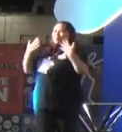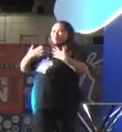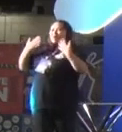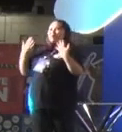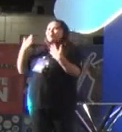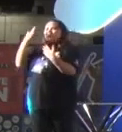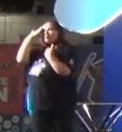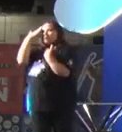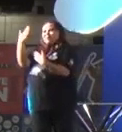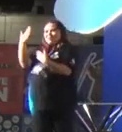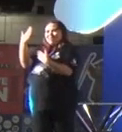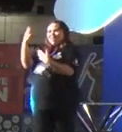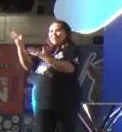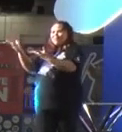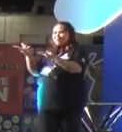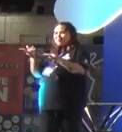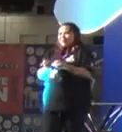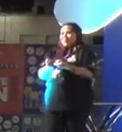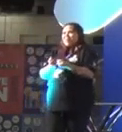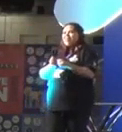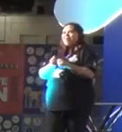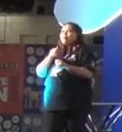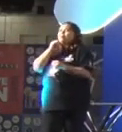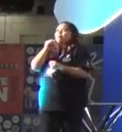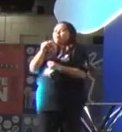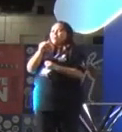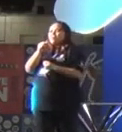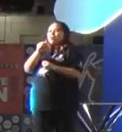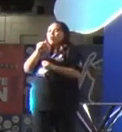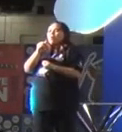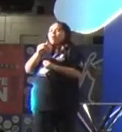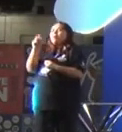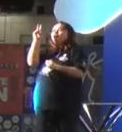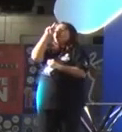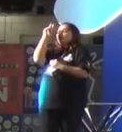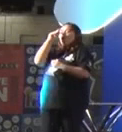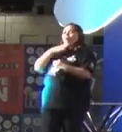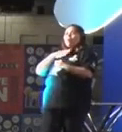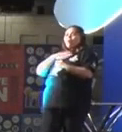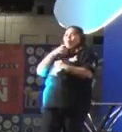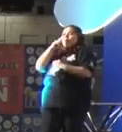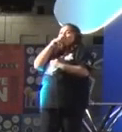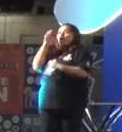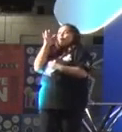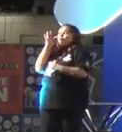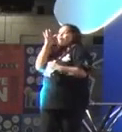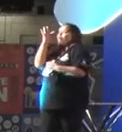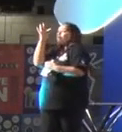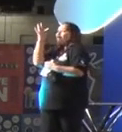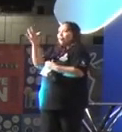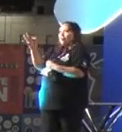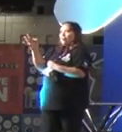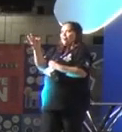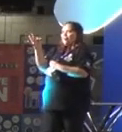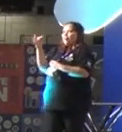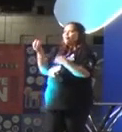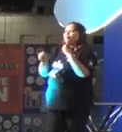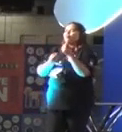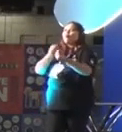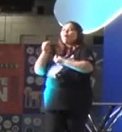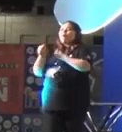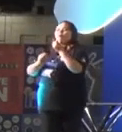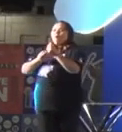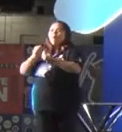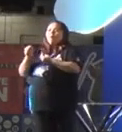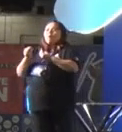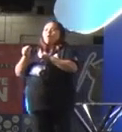you about the legacy of my father, about the future, about how we make that a place we want